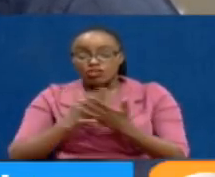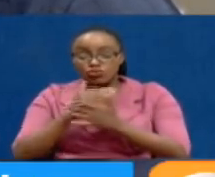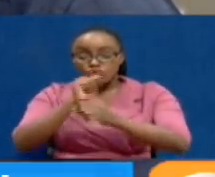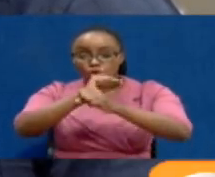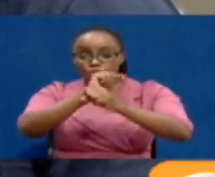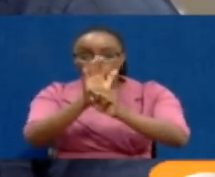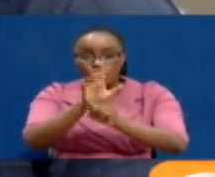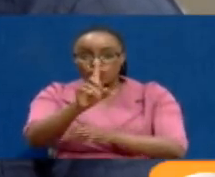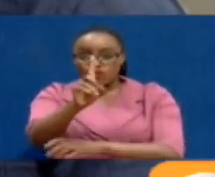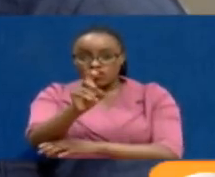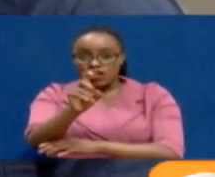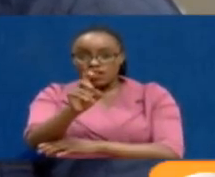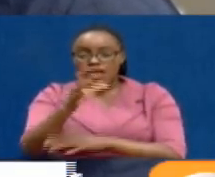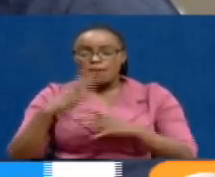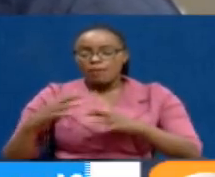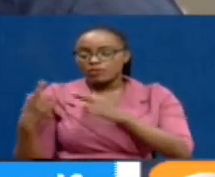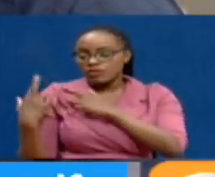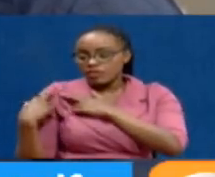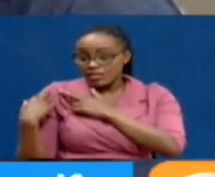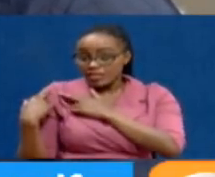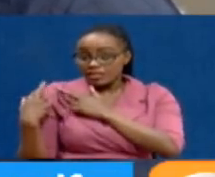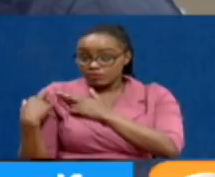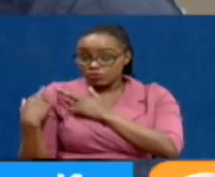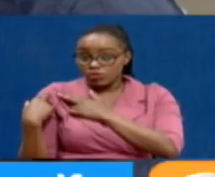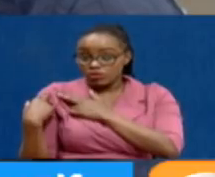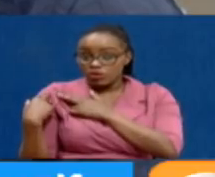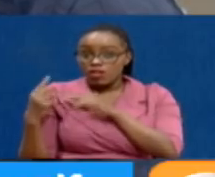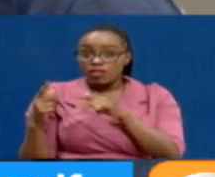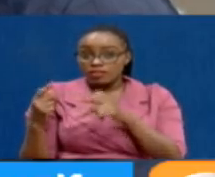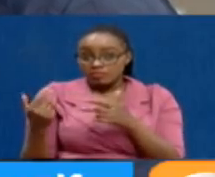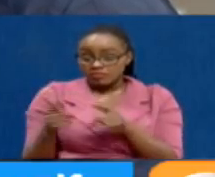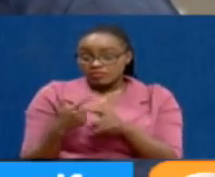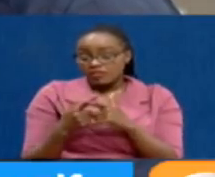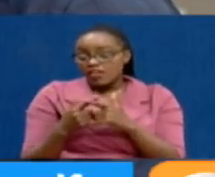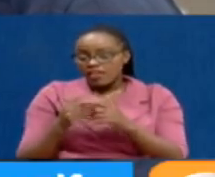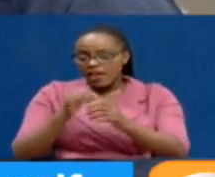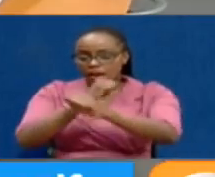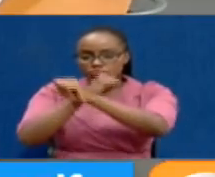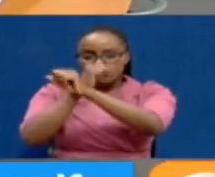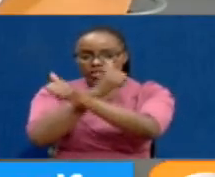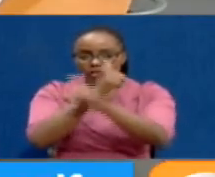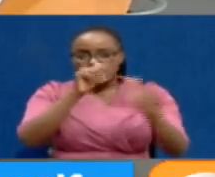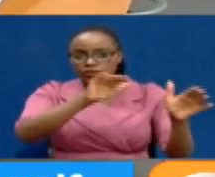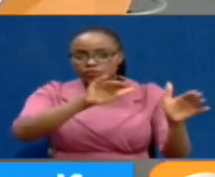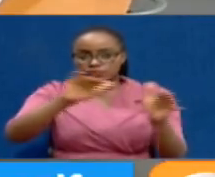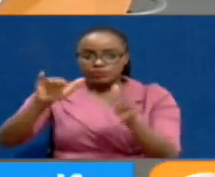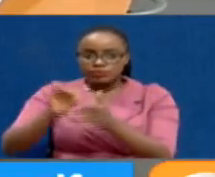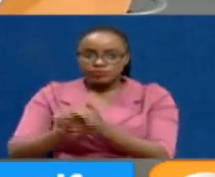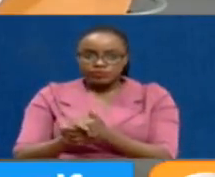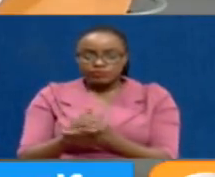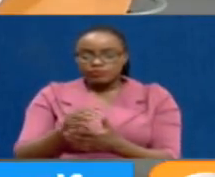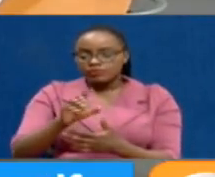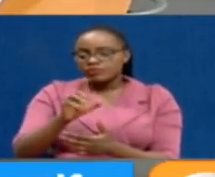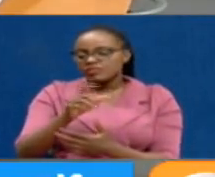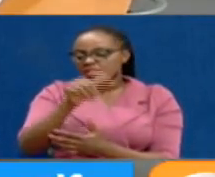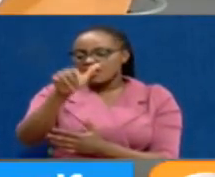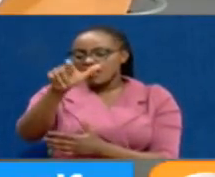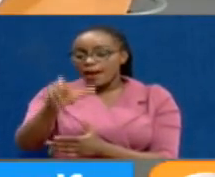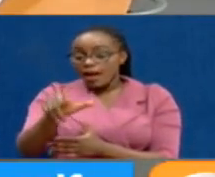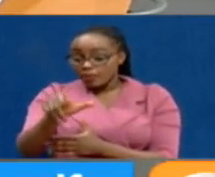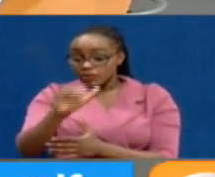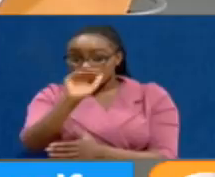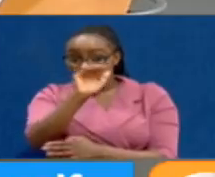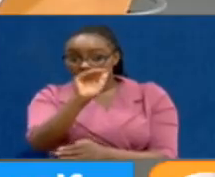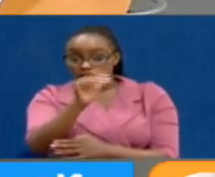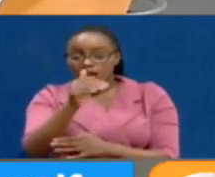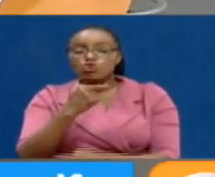COVID-19, the people handling these bodies are actually well protected. Okay. Yeah. Dr. Umoluga Demetrius Mududa says, how